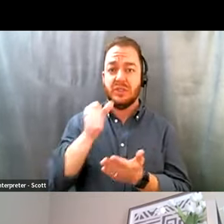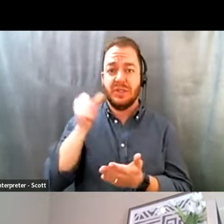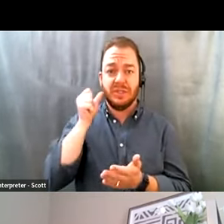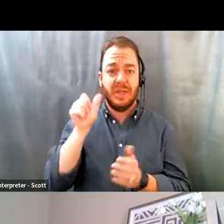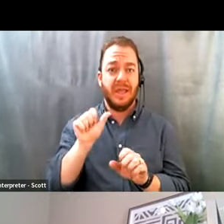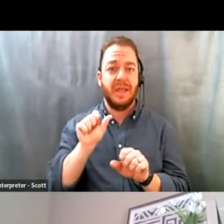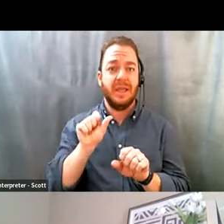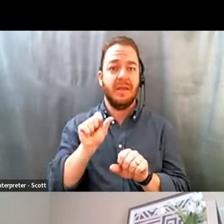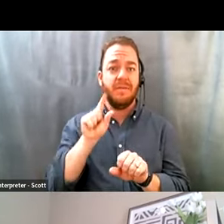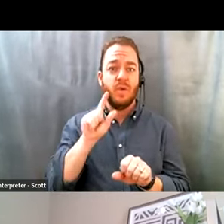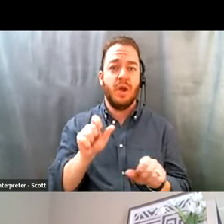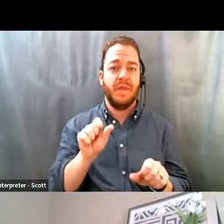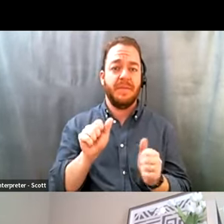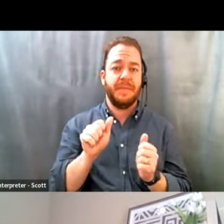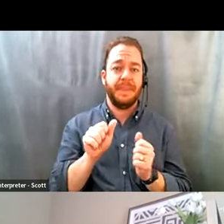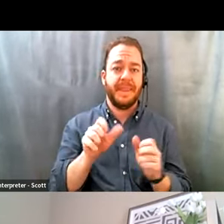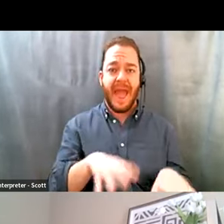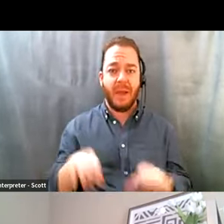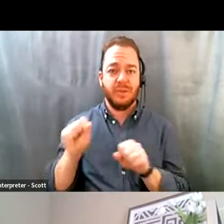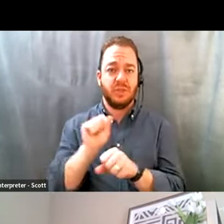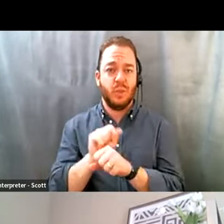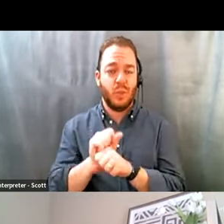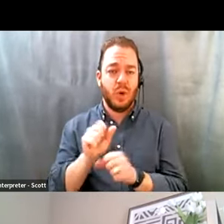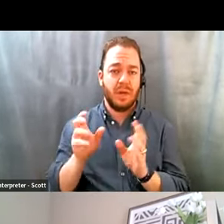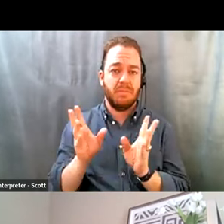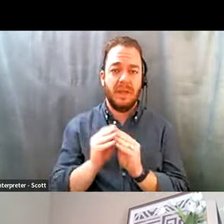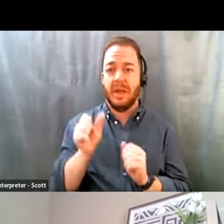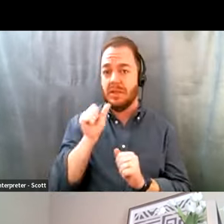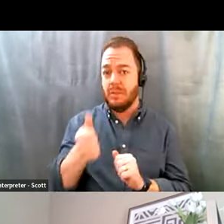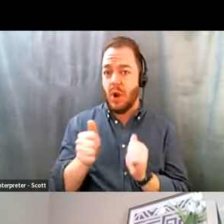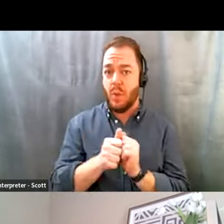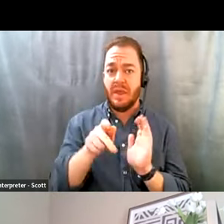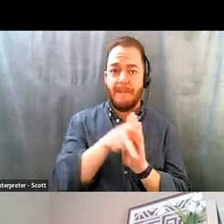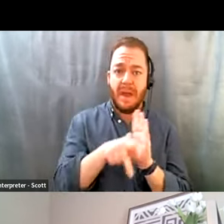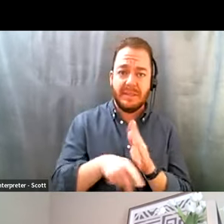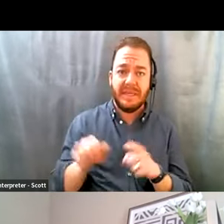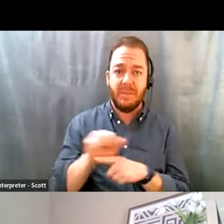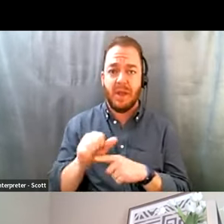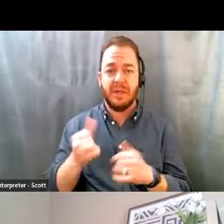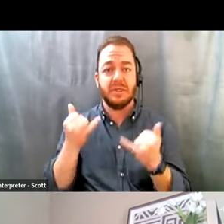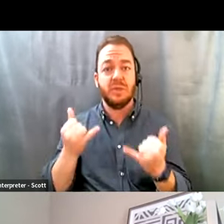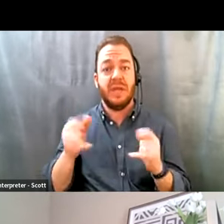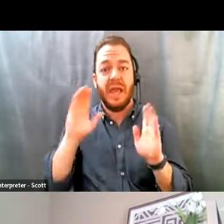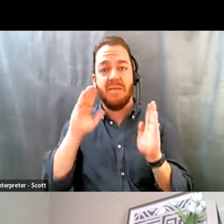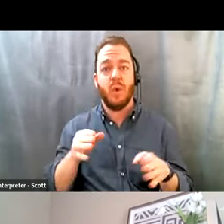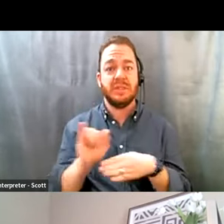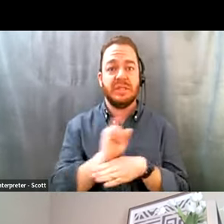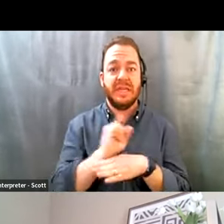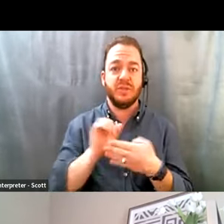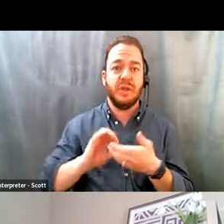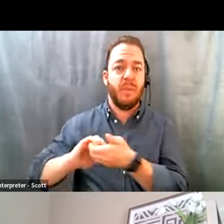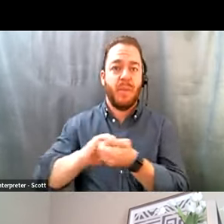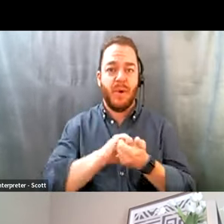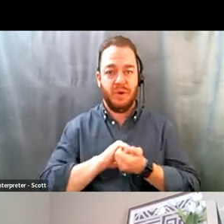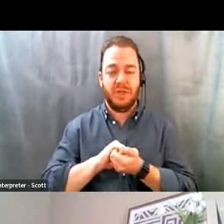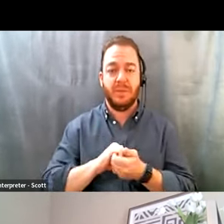worker subcommittee, and then we have one tomorrow with our policy and practice. But today is all about industry partnerships. And